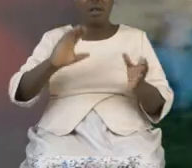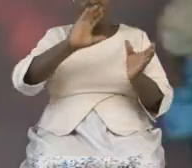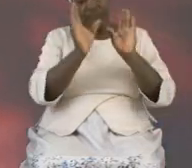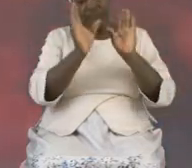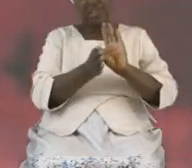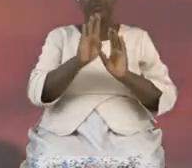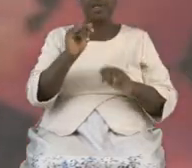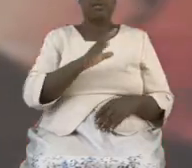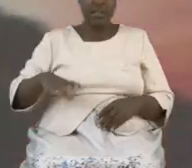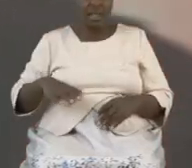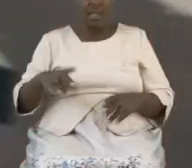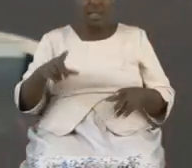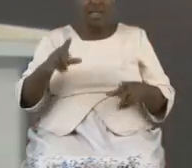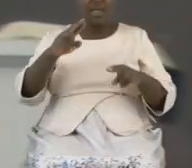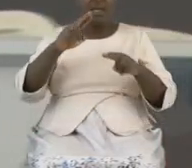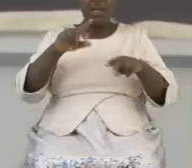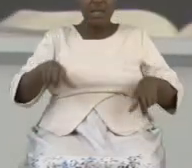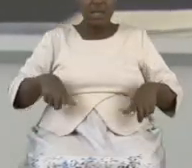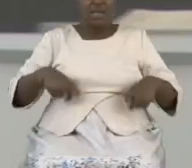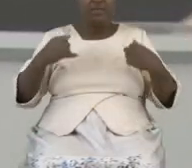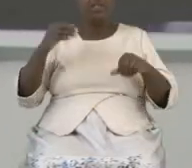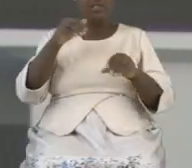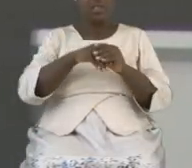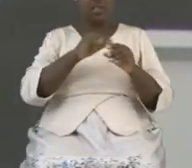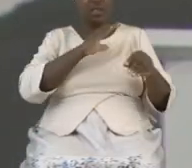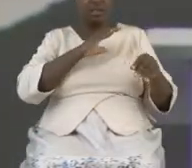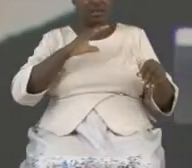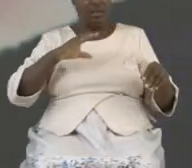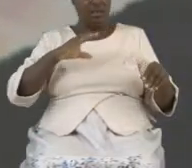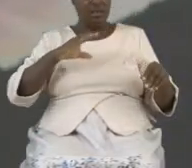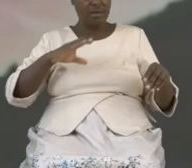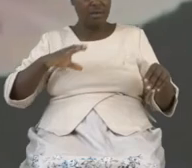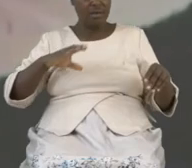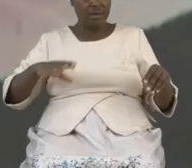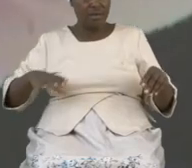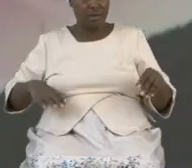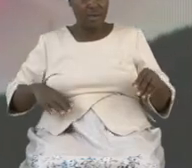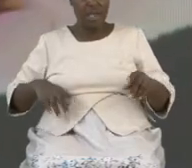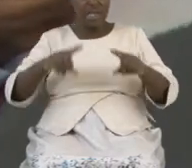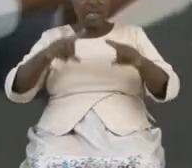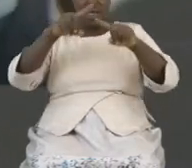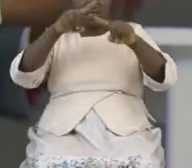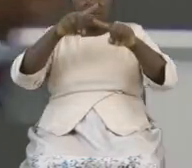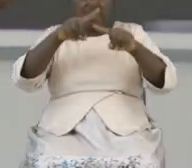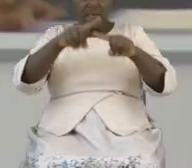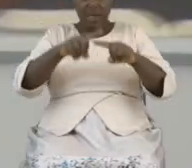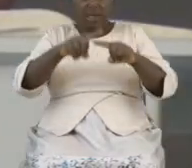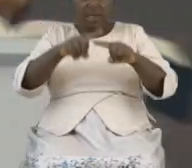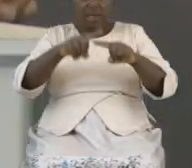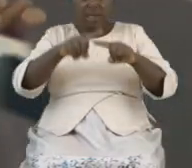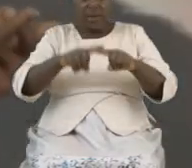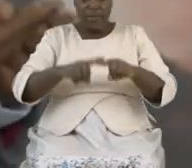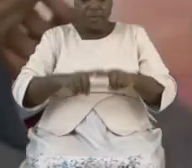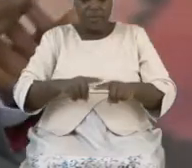leaning on Christ, depending on the grace of Christ, and now you are able to